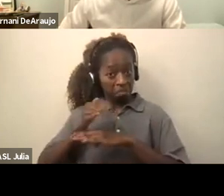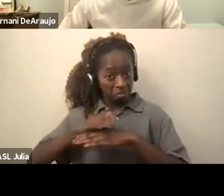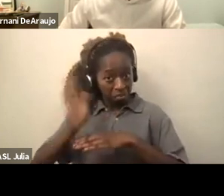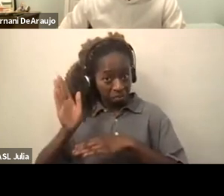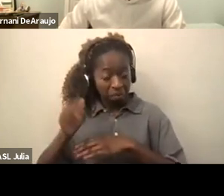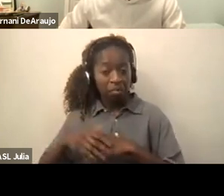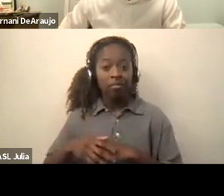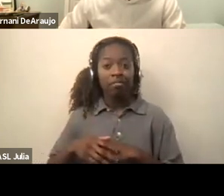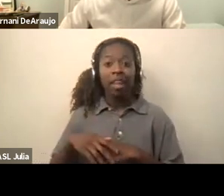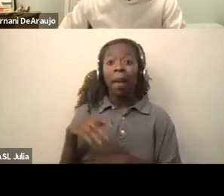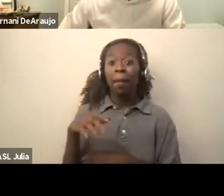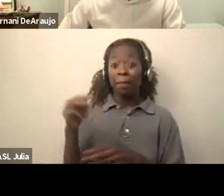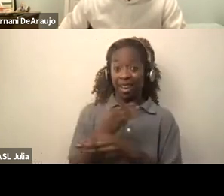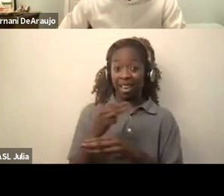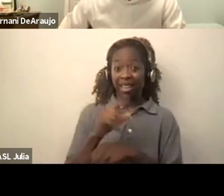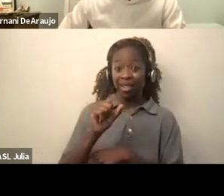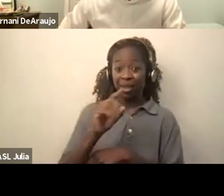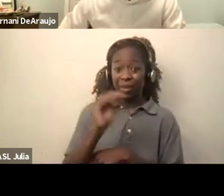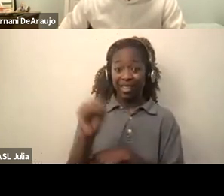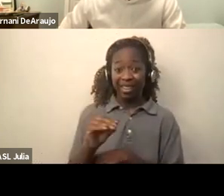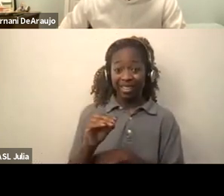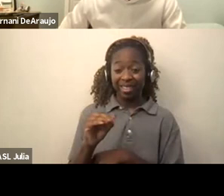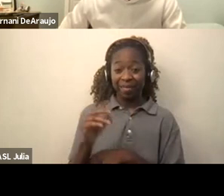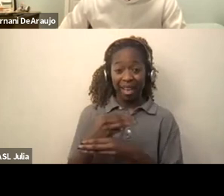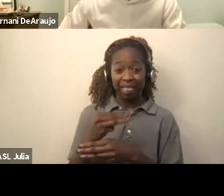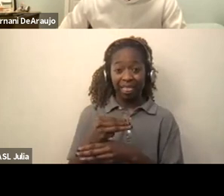math that's not cause for celebration